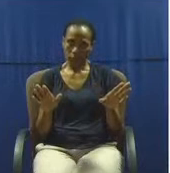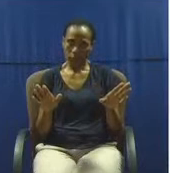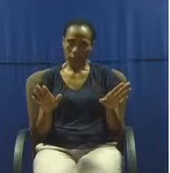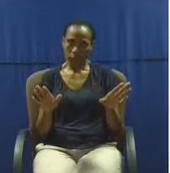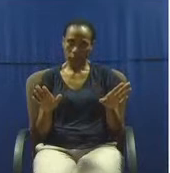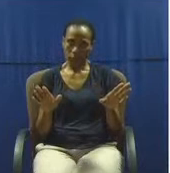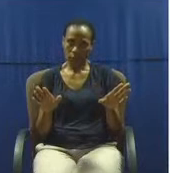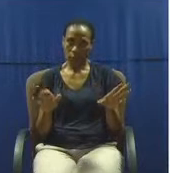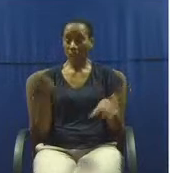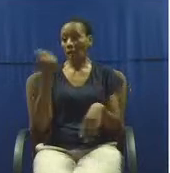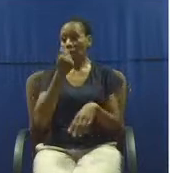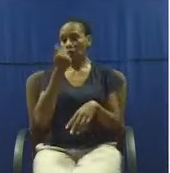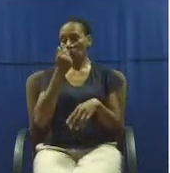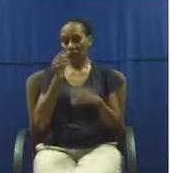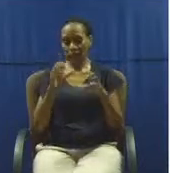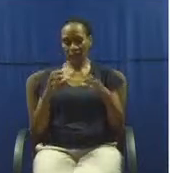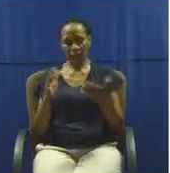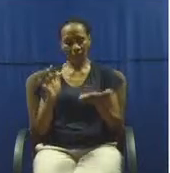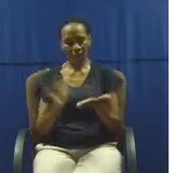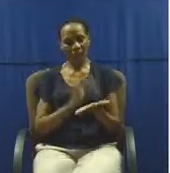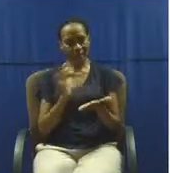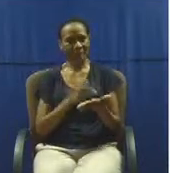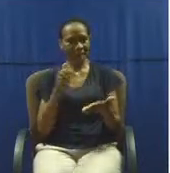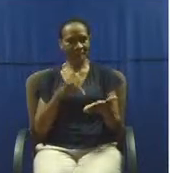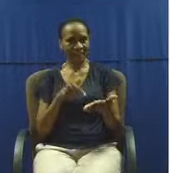my iPad.